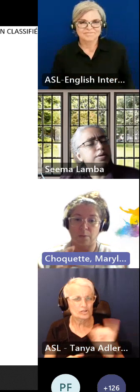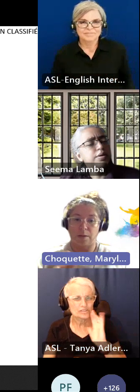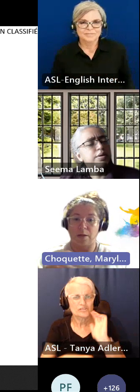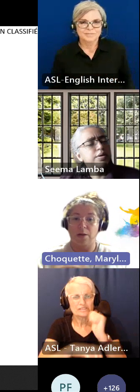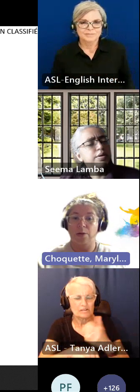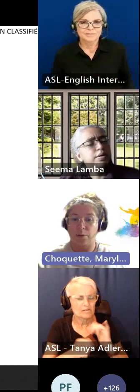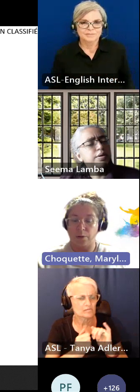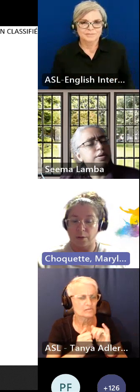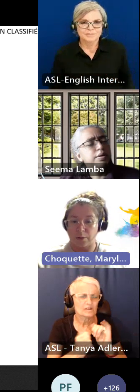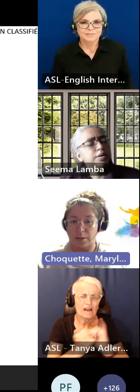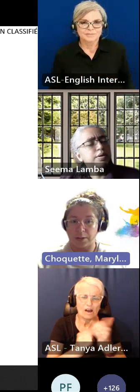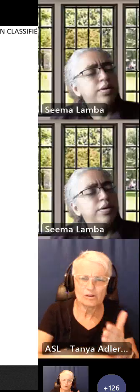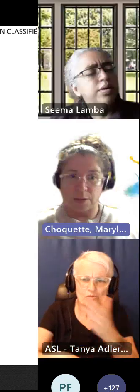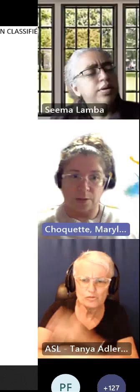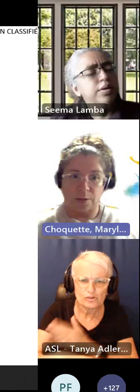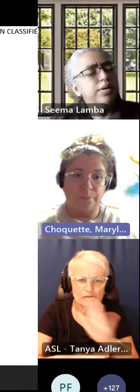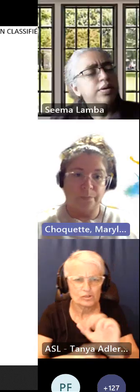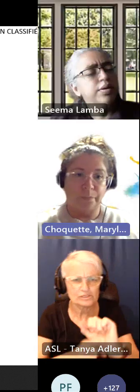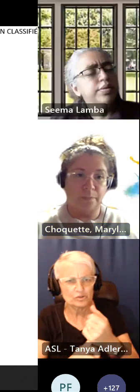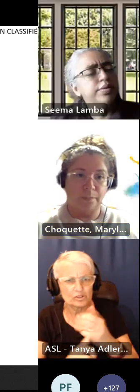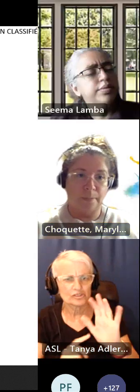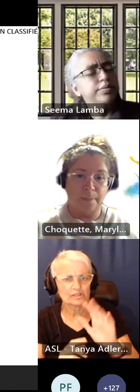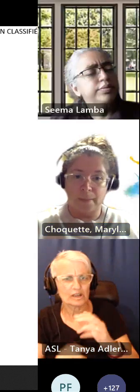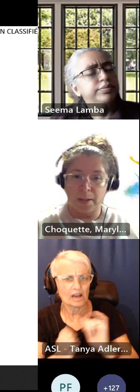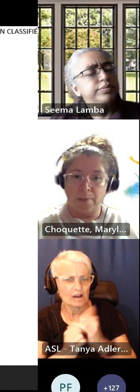to navigate within your organization.